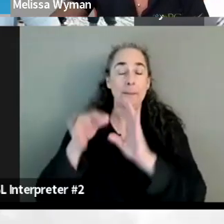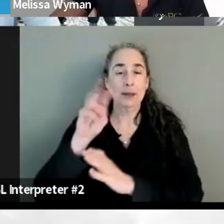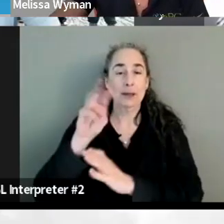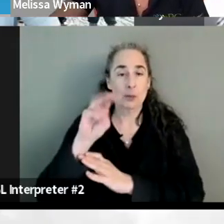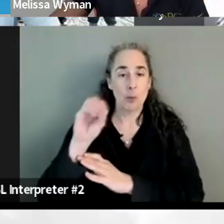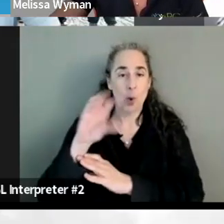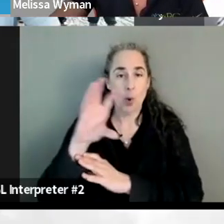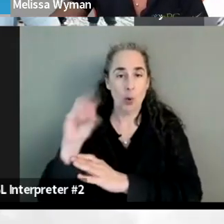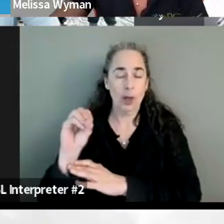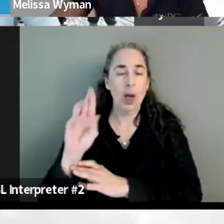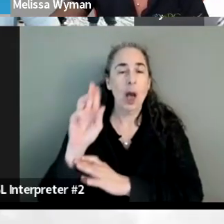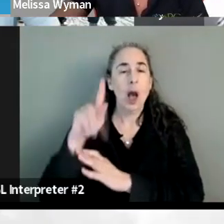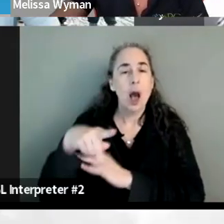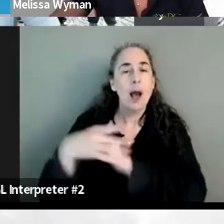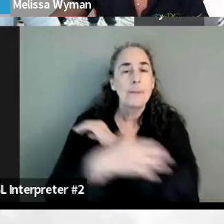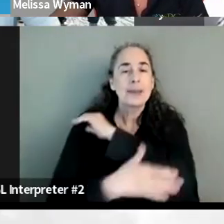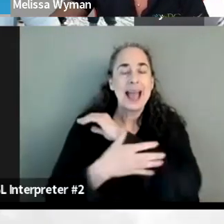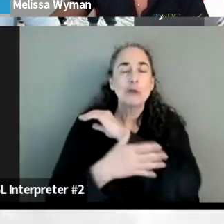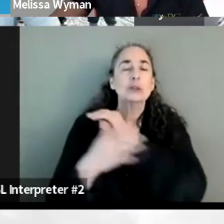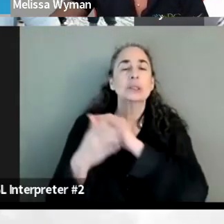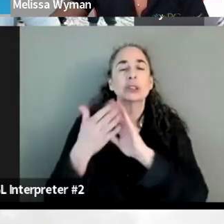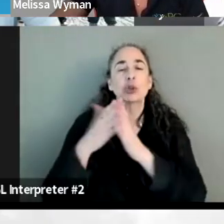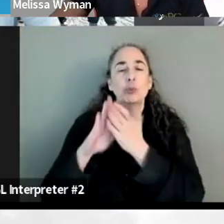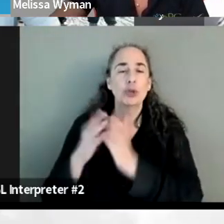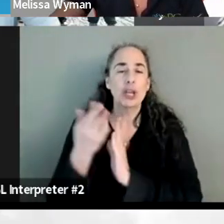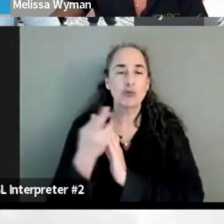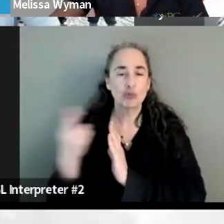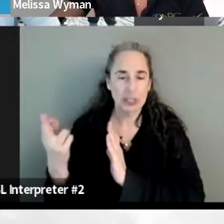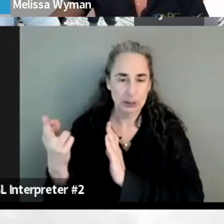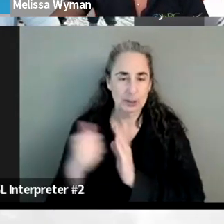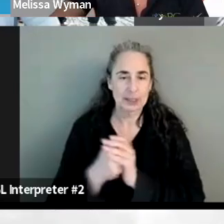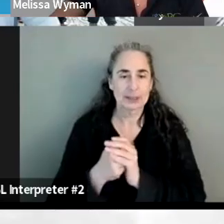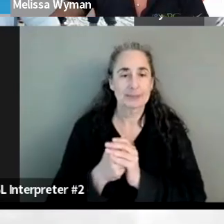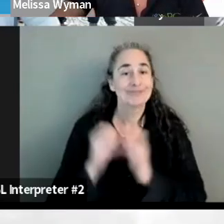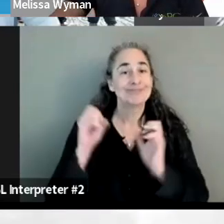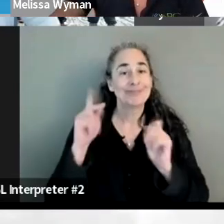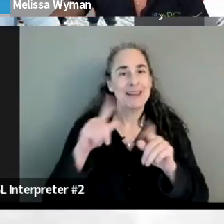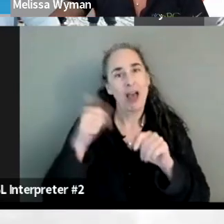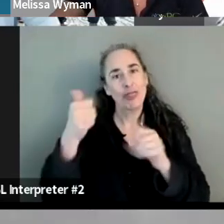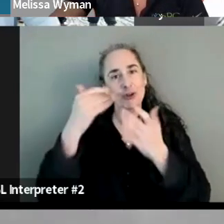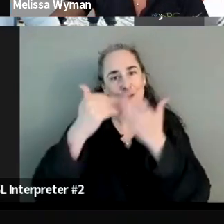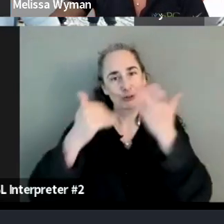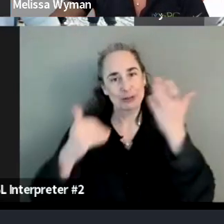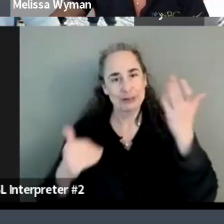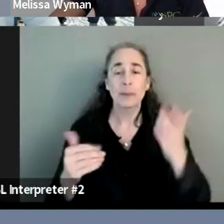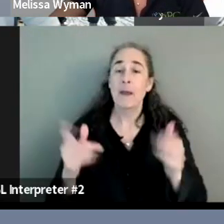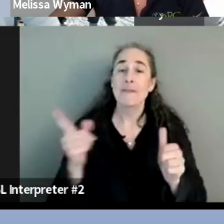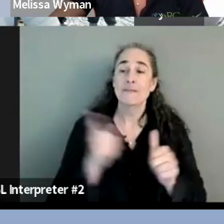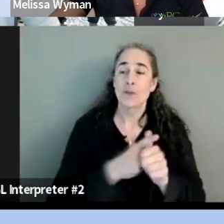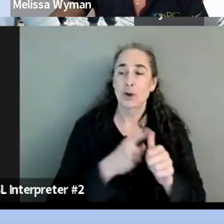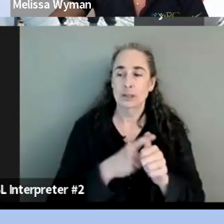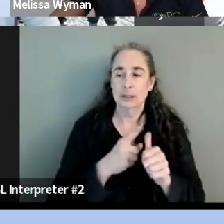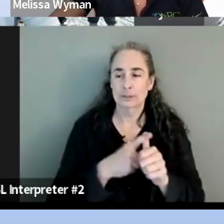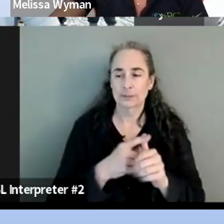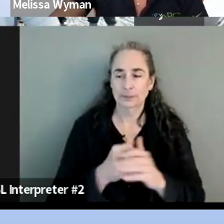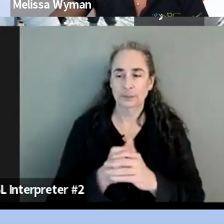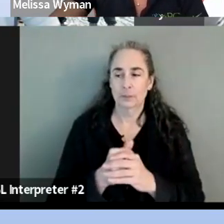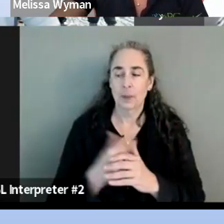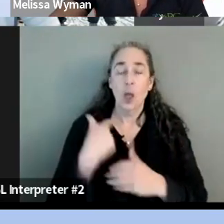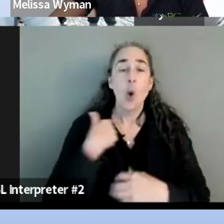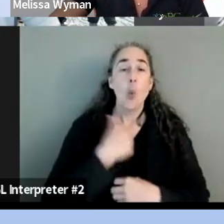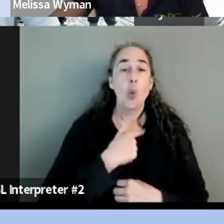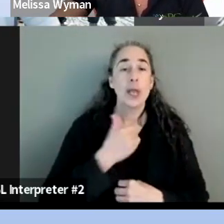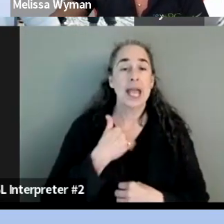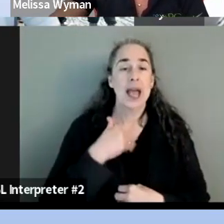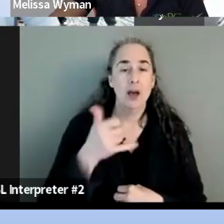and Up County Community Resources. All right, so first up, so we